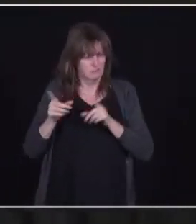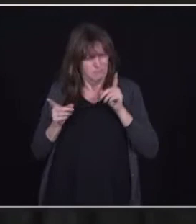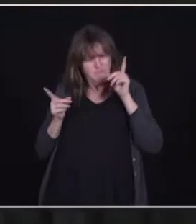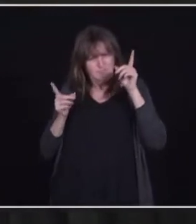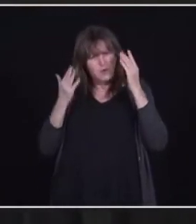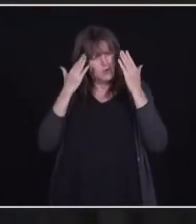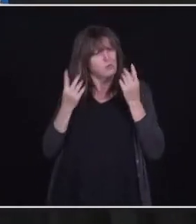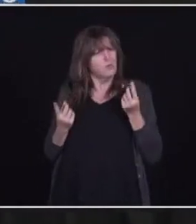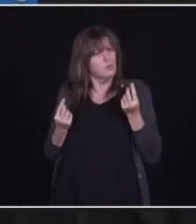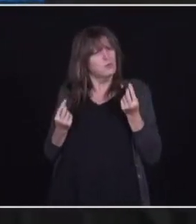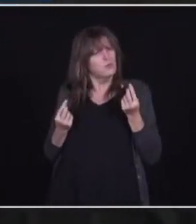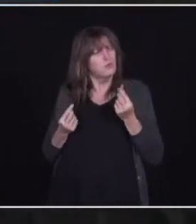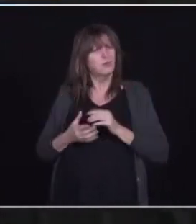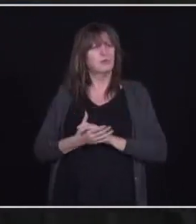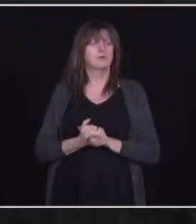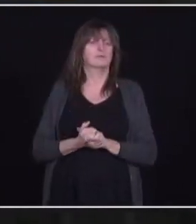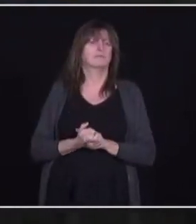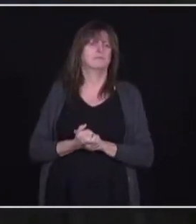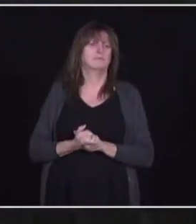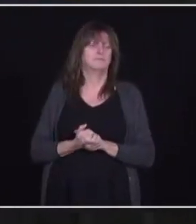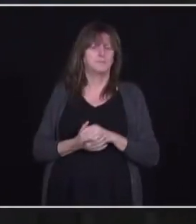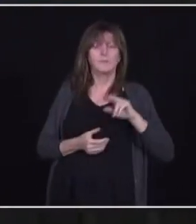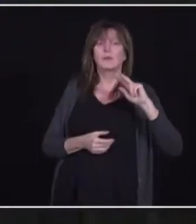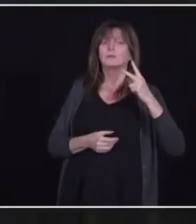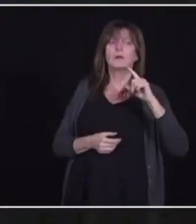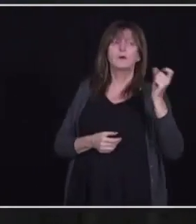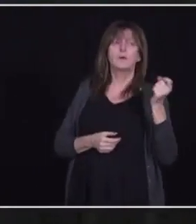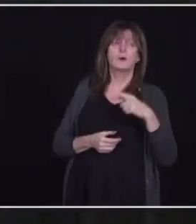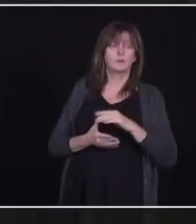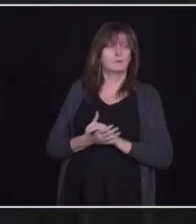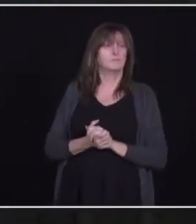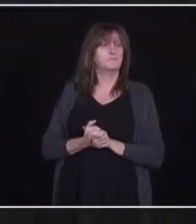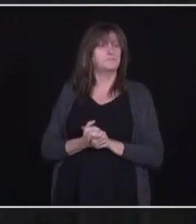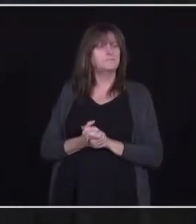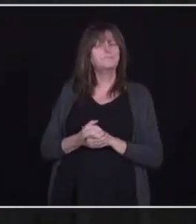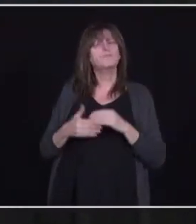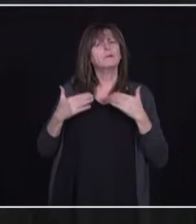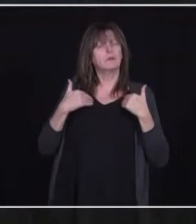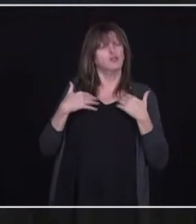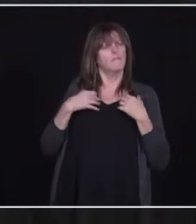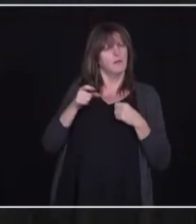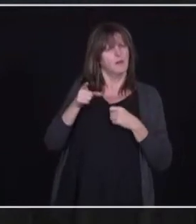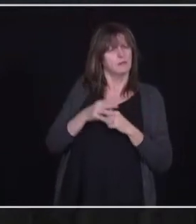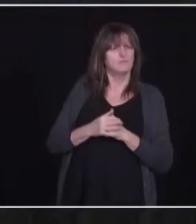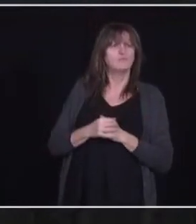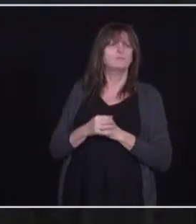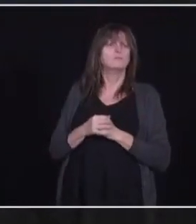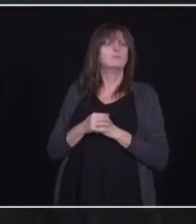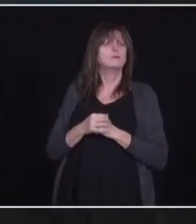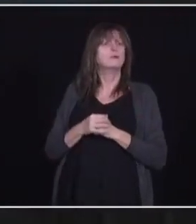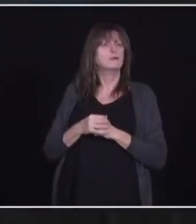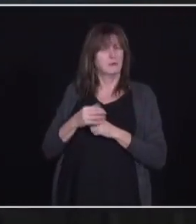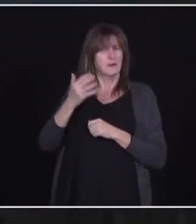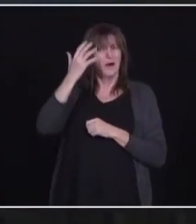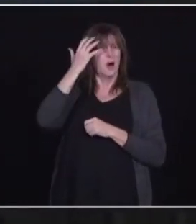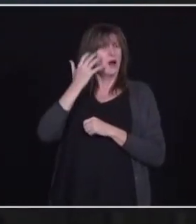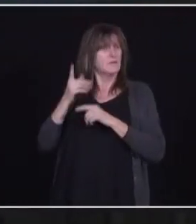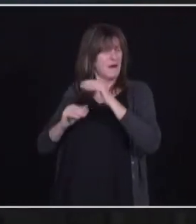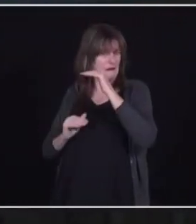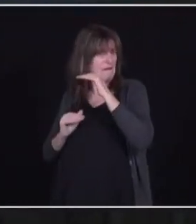Yeah, Mr. Elliott, in relation to hospital capacity, the head of